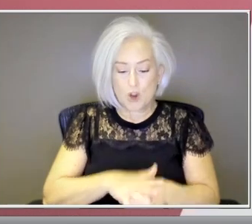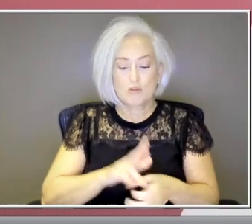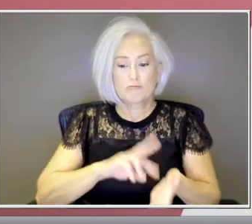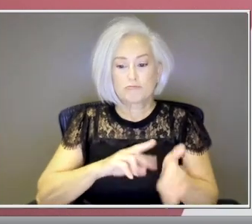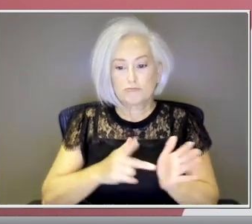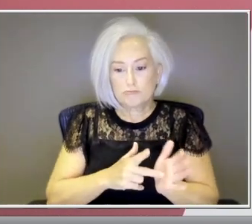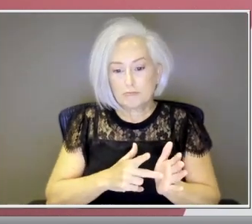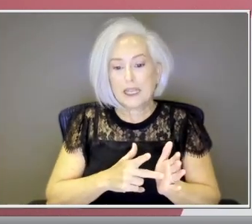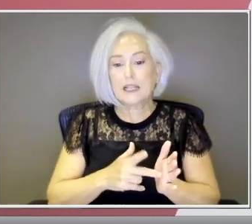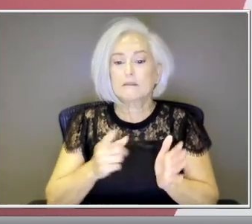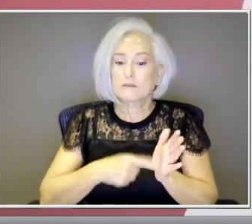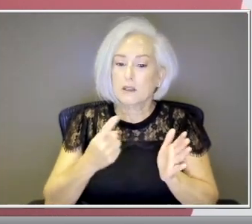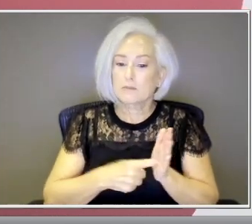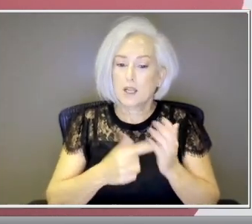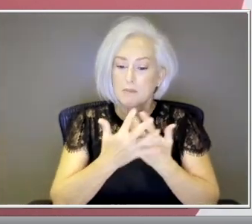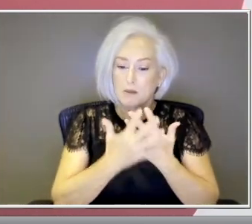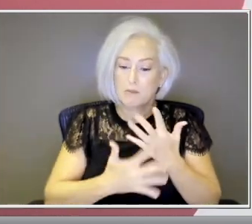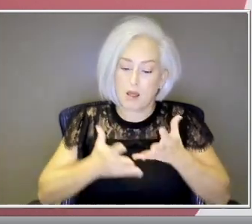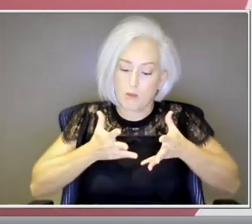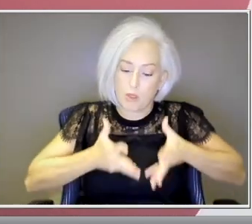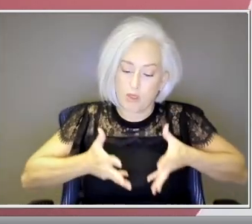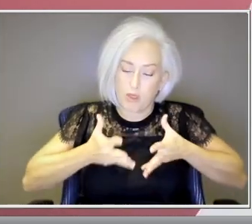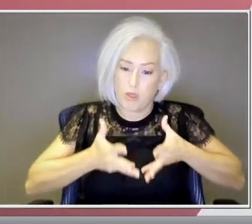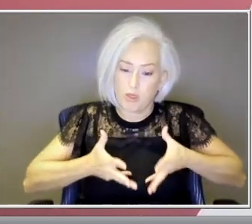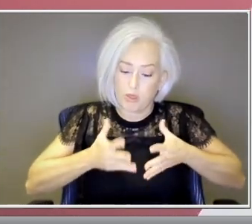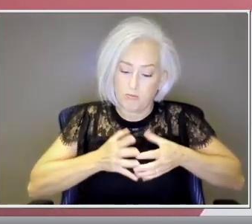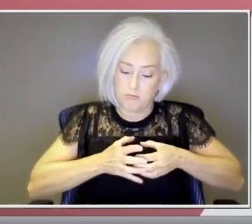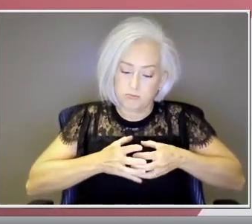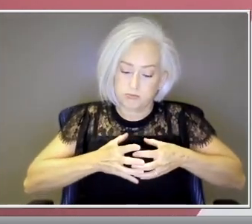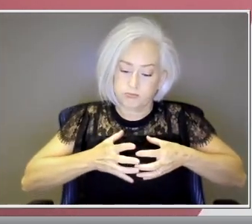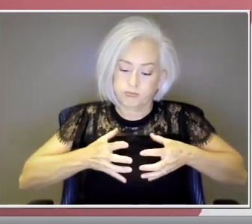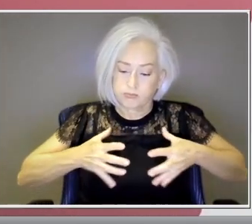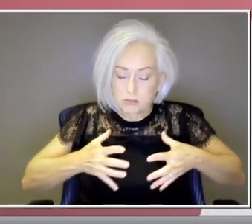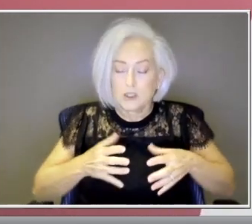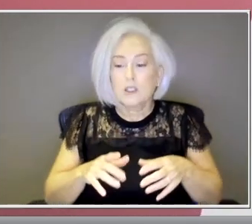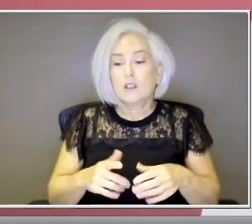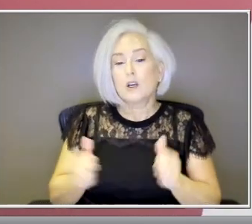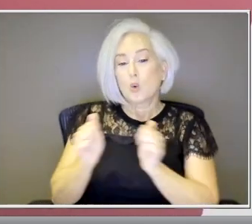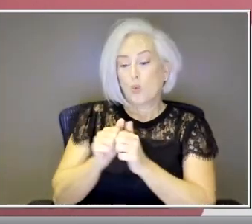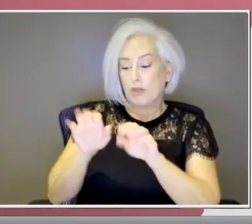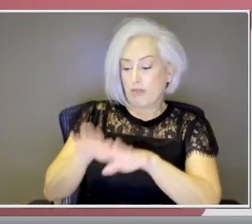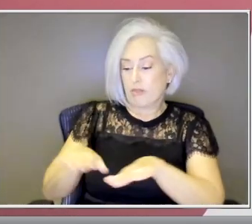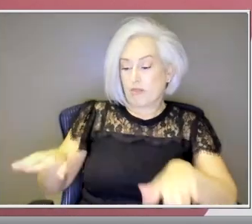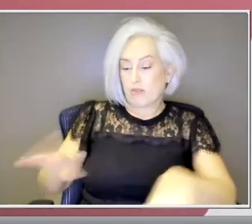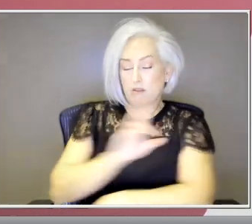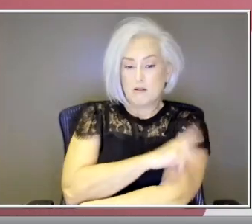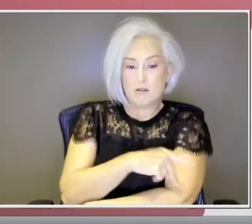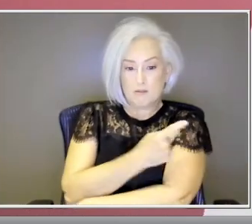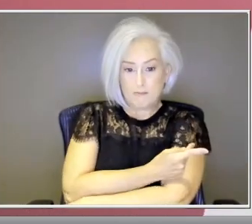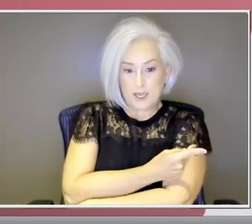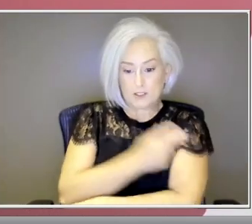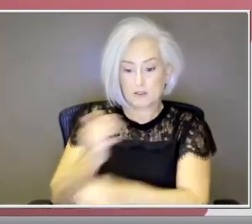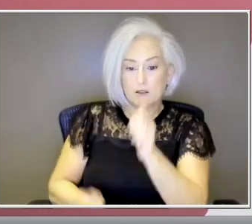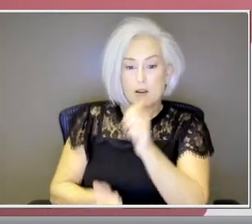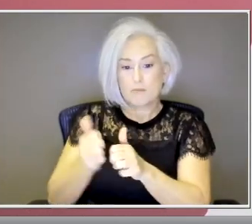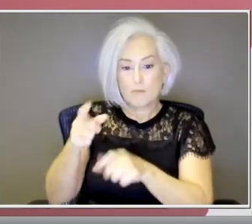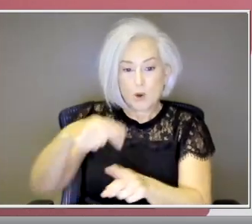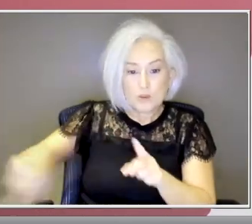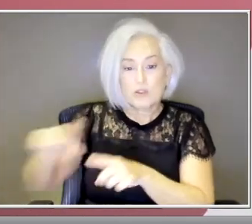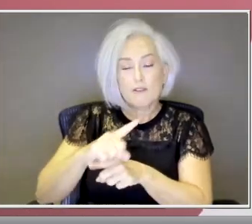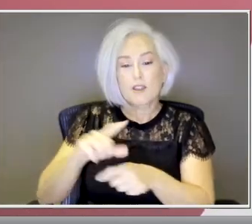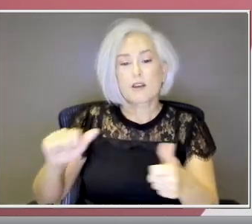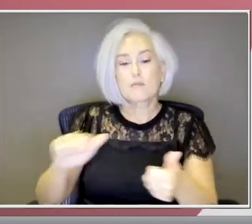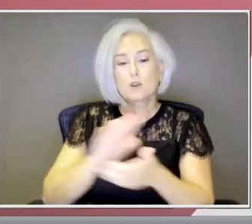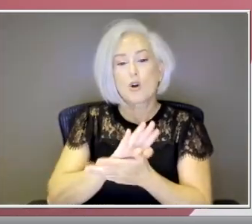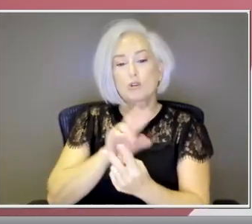and those sorts of things. In pediatric patients, the majority of that is caused either by one of two things.